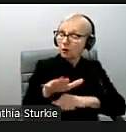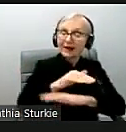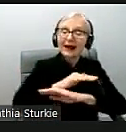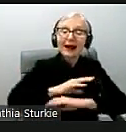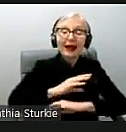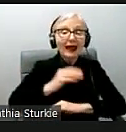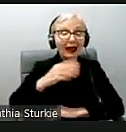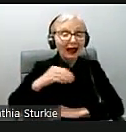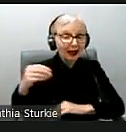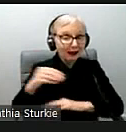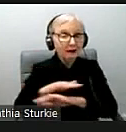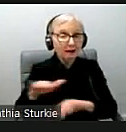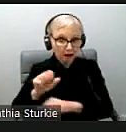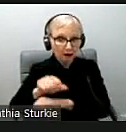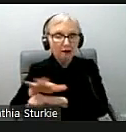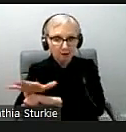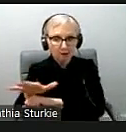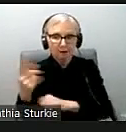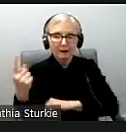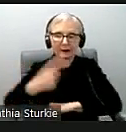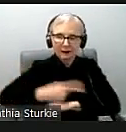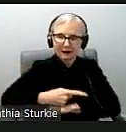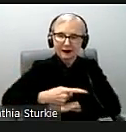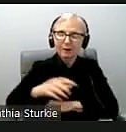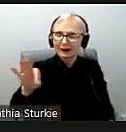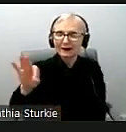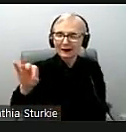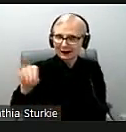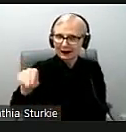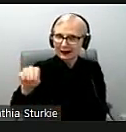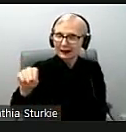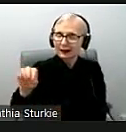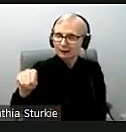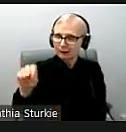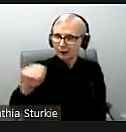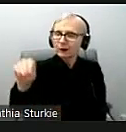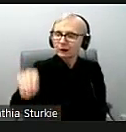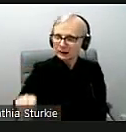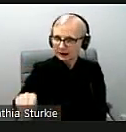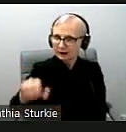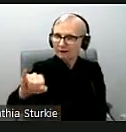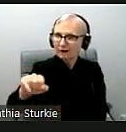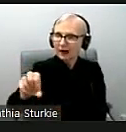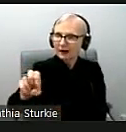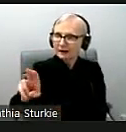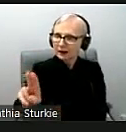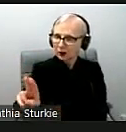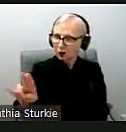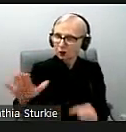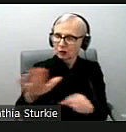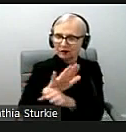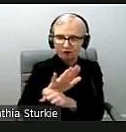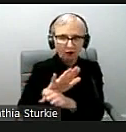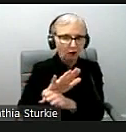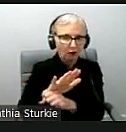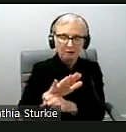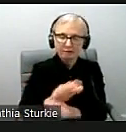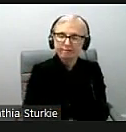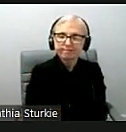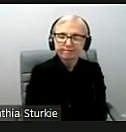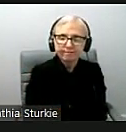of today, we are at almost 90% of our ICU beds being currently utilized. So next slide.